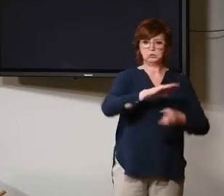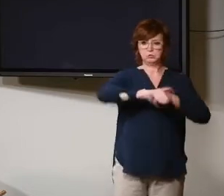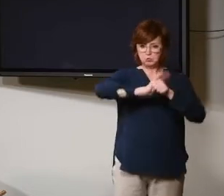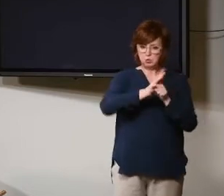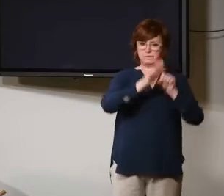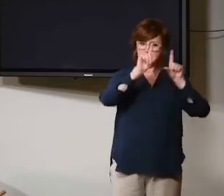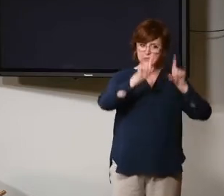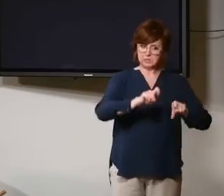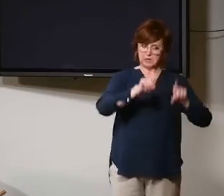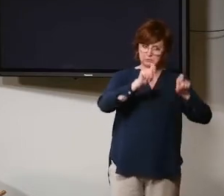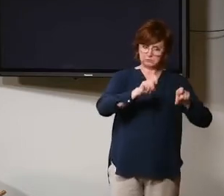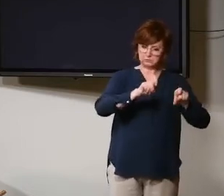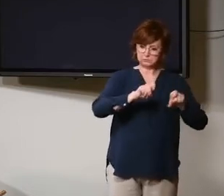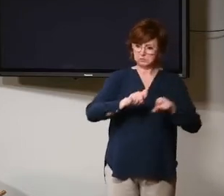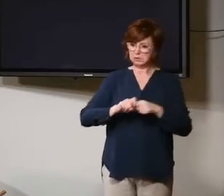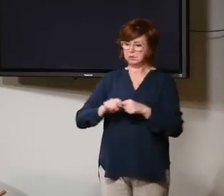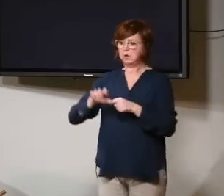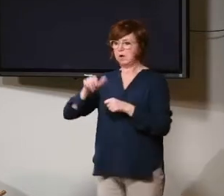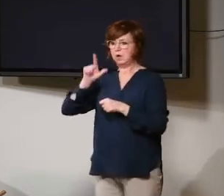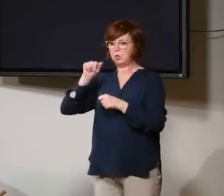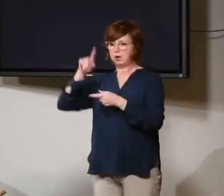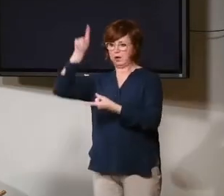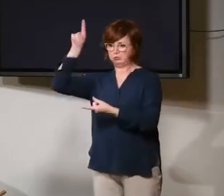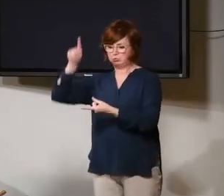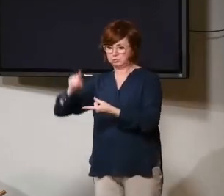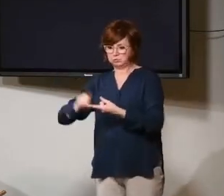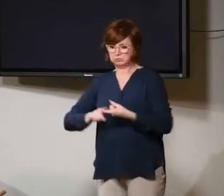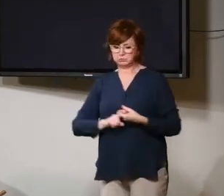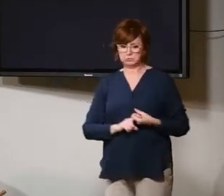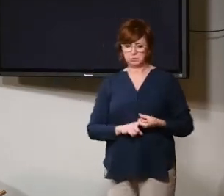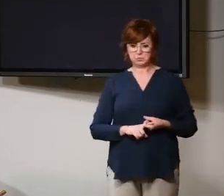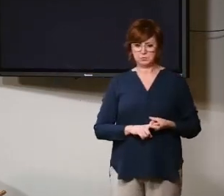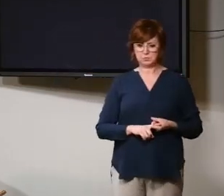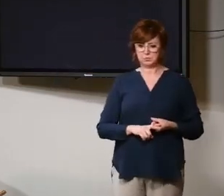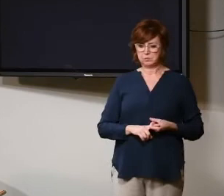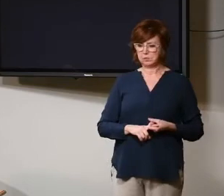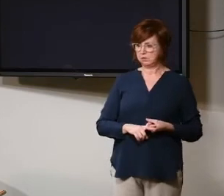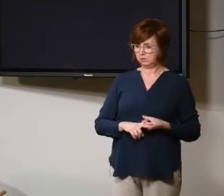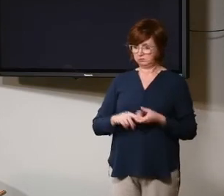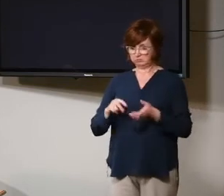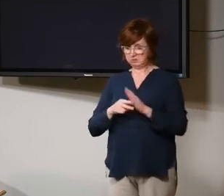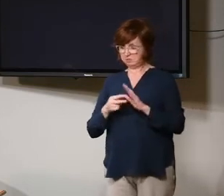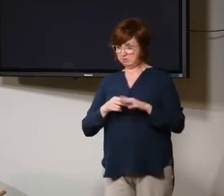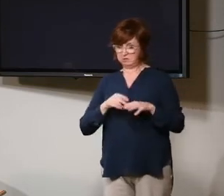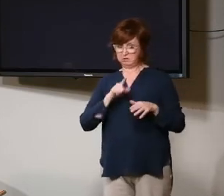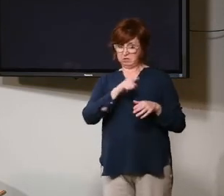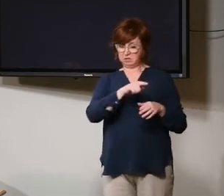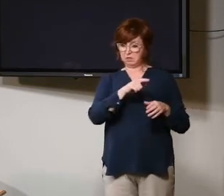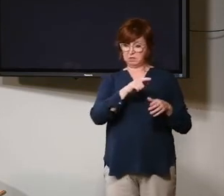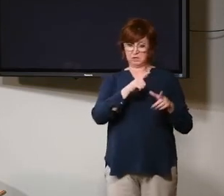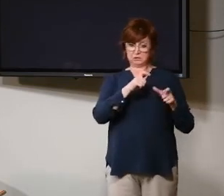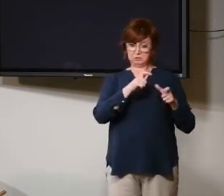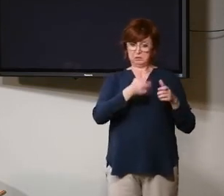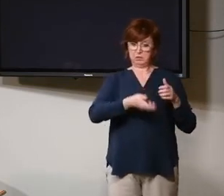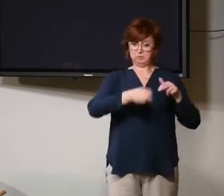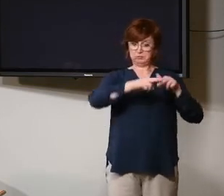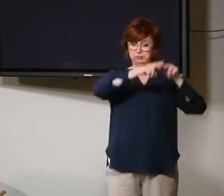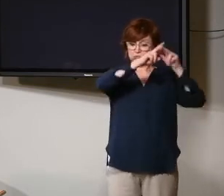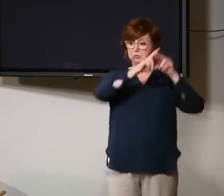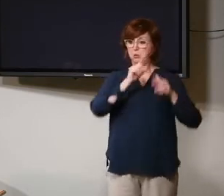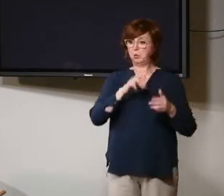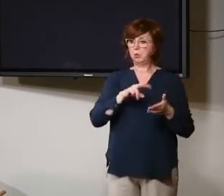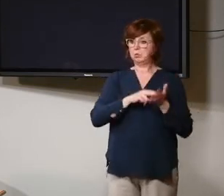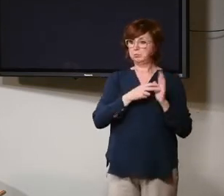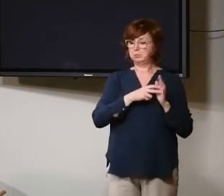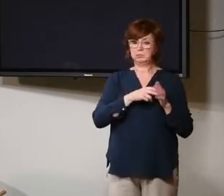difference do we expect this will make? Is it either going to expect faster testing or just simply a higher volume?